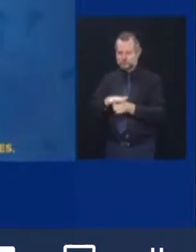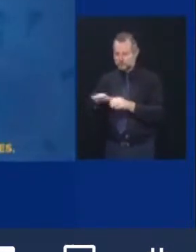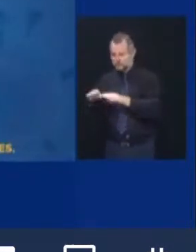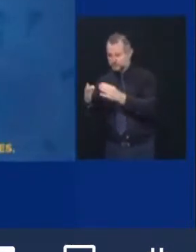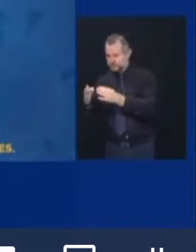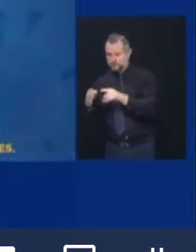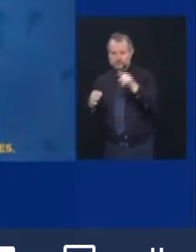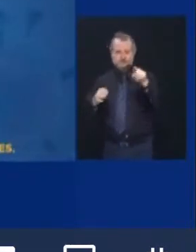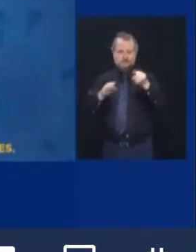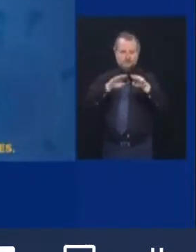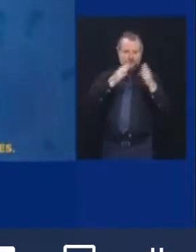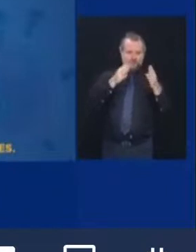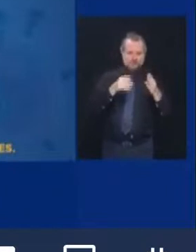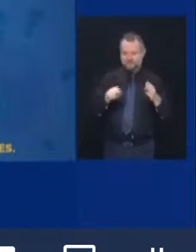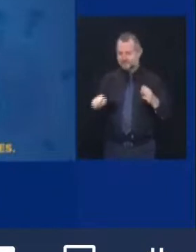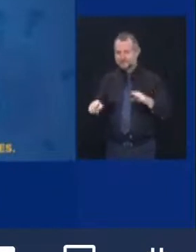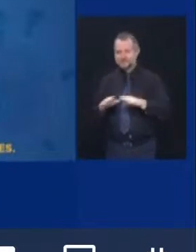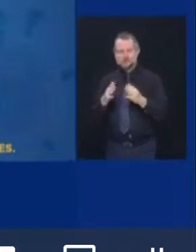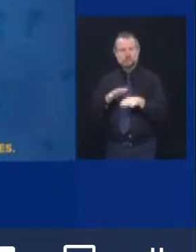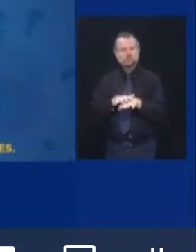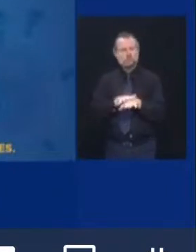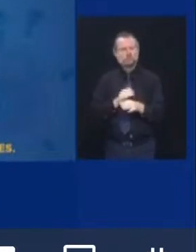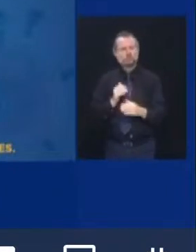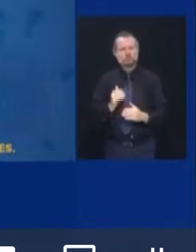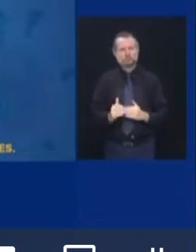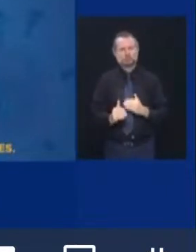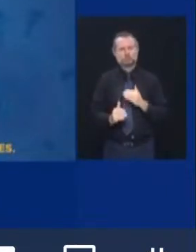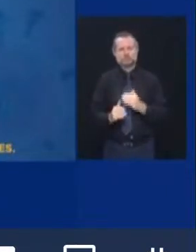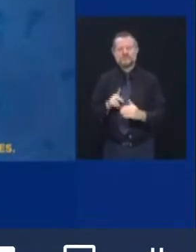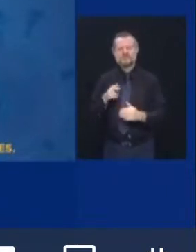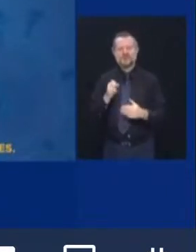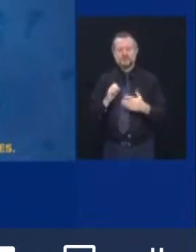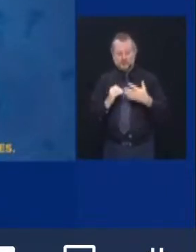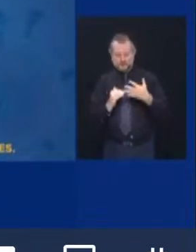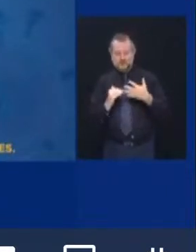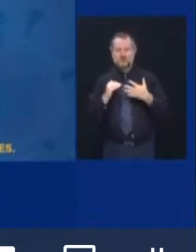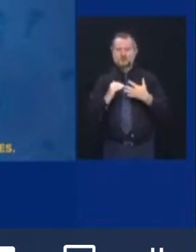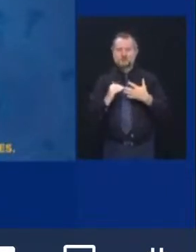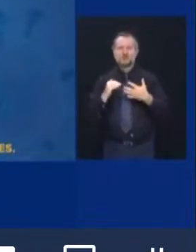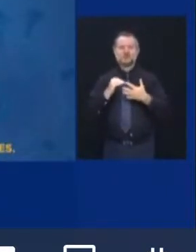Regions, downstate, upstate, Western New York, Capital District region.